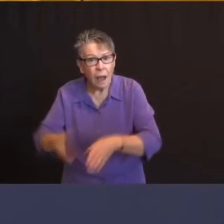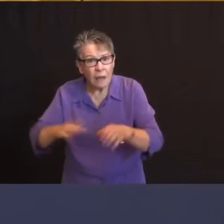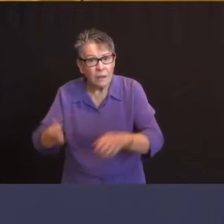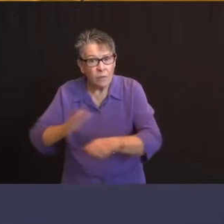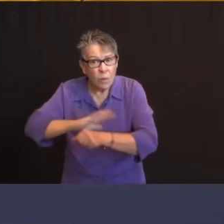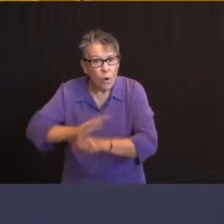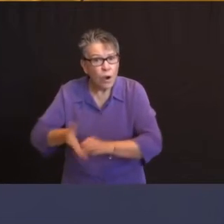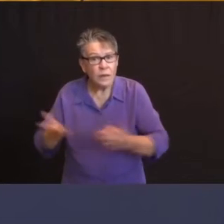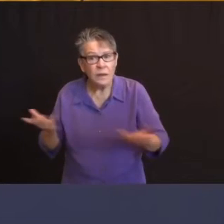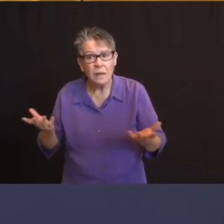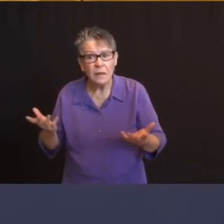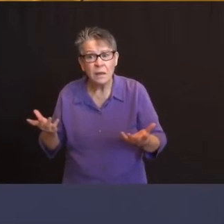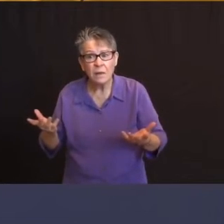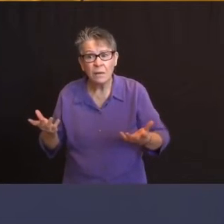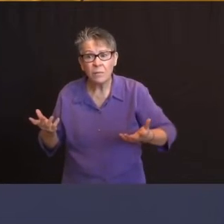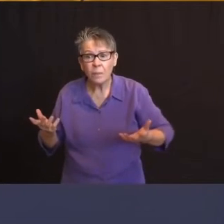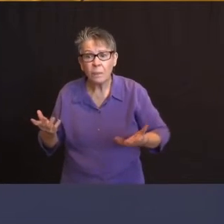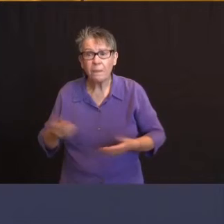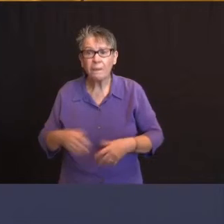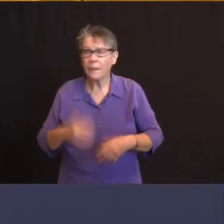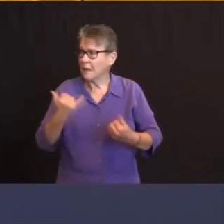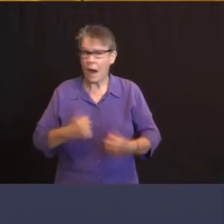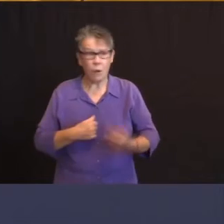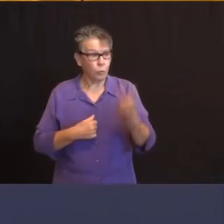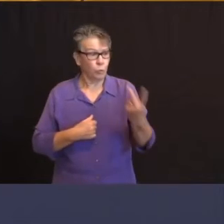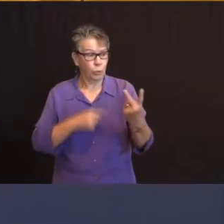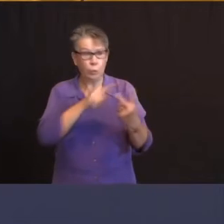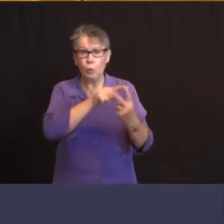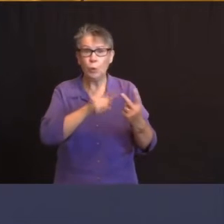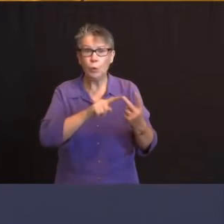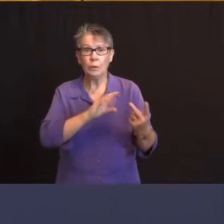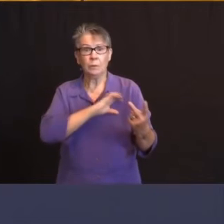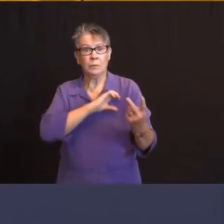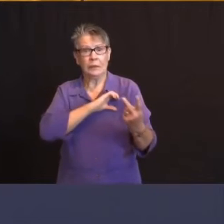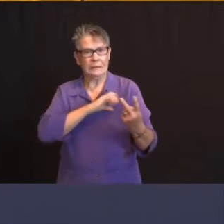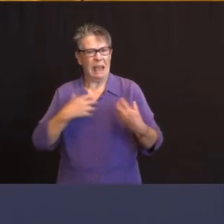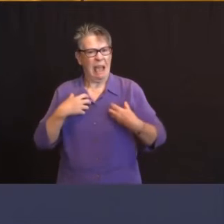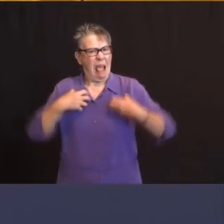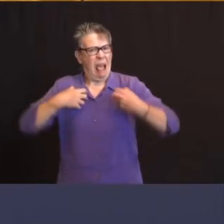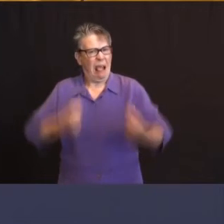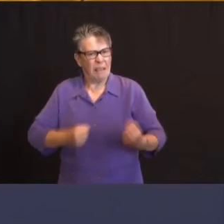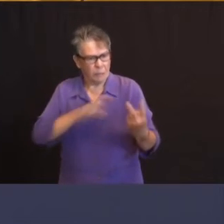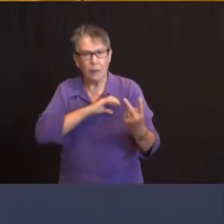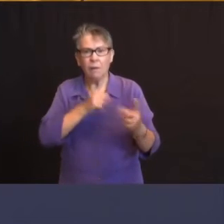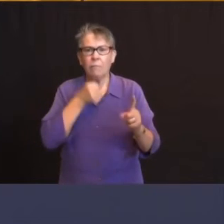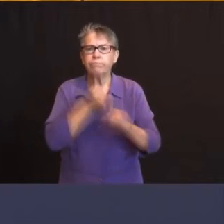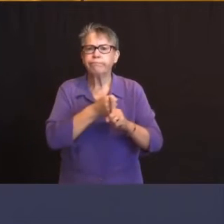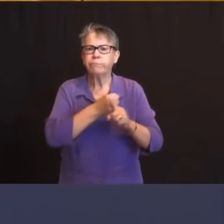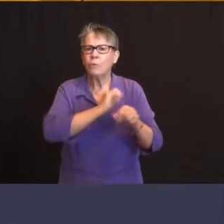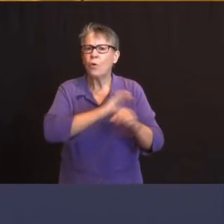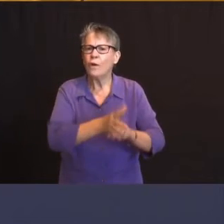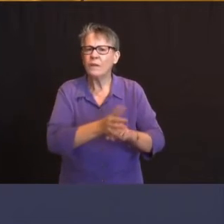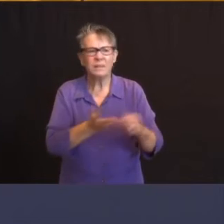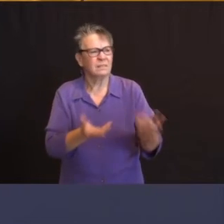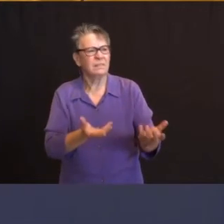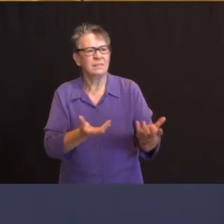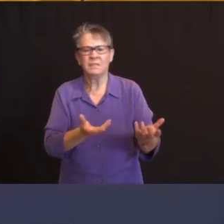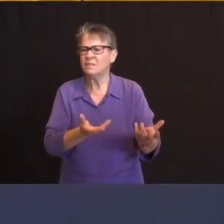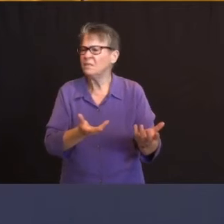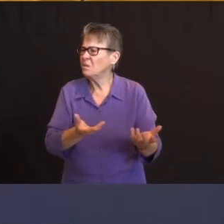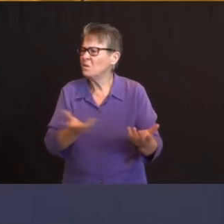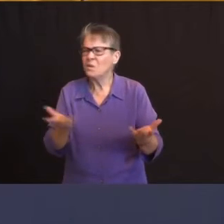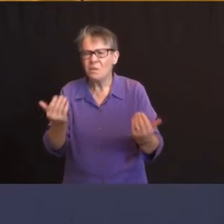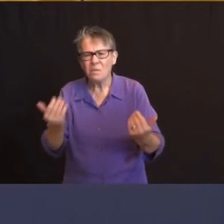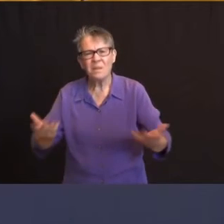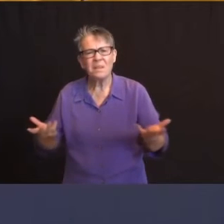after the fact, I will take them. Yeah, real quick on your testing, I mentioned today the testing, the